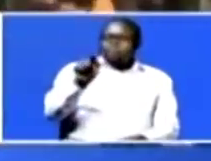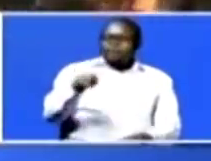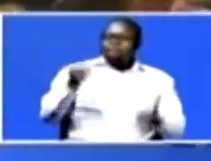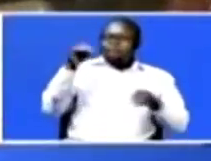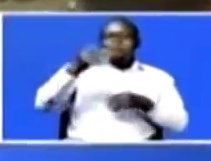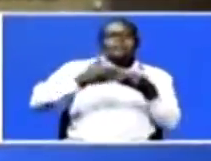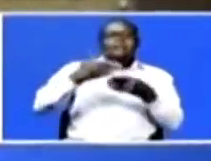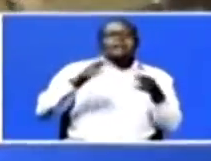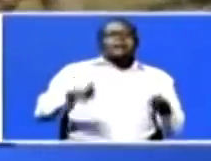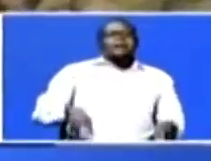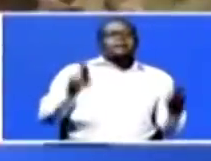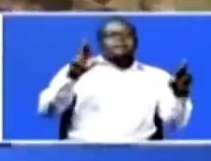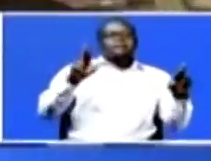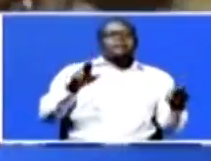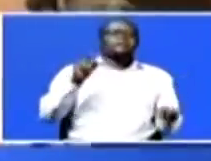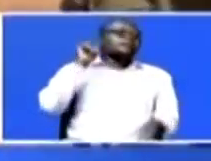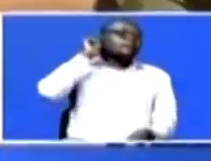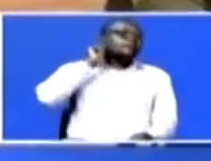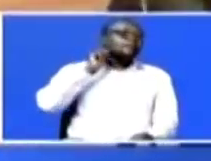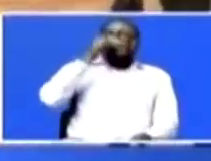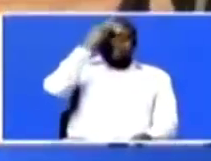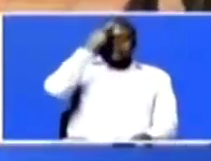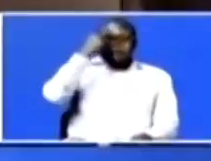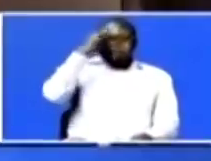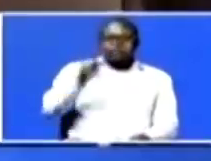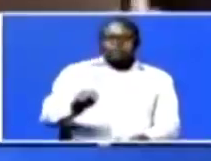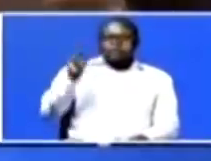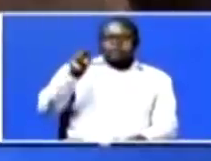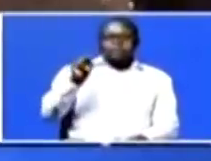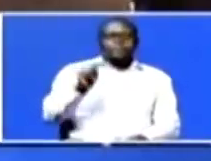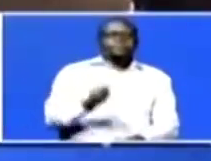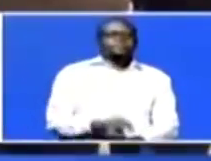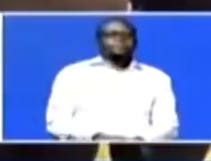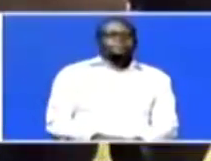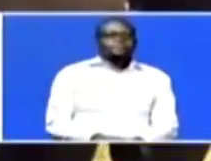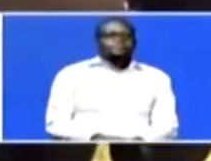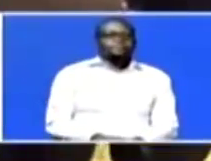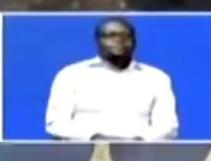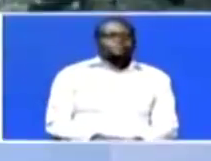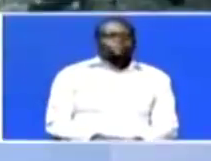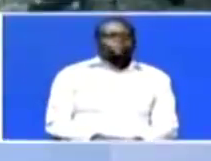River Olengape in Narok North. Rita Tinina, KTN News.